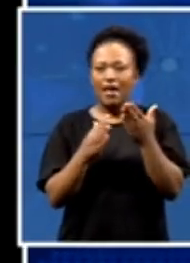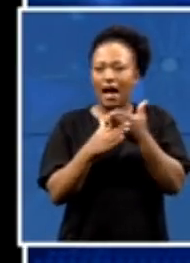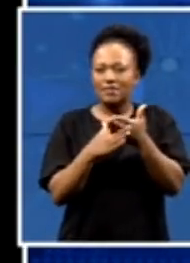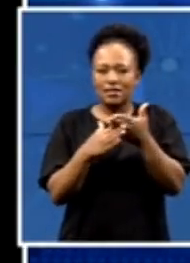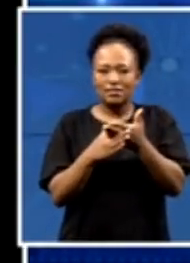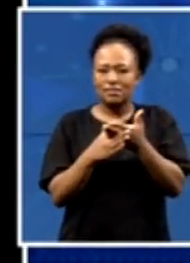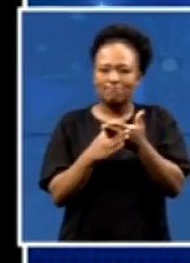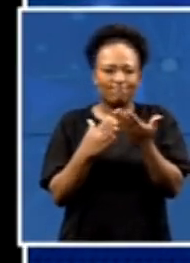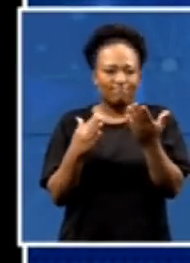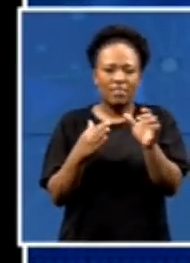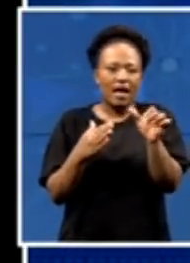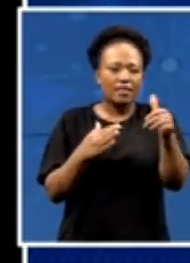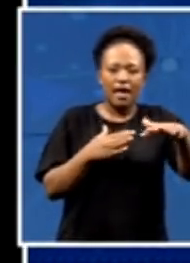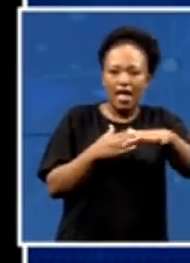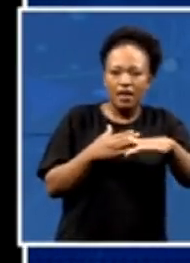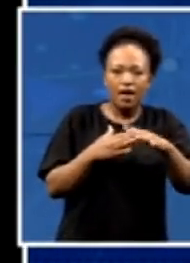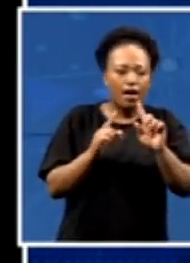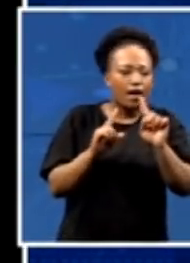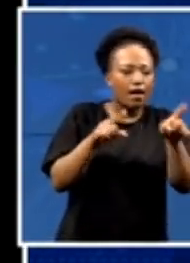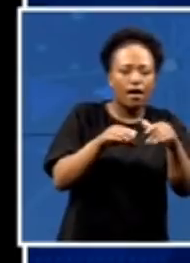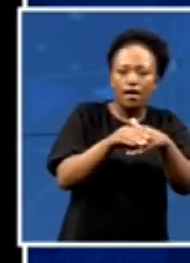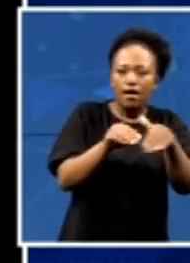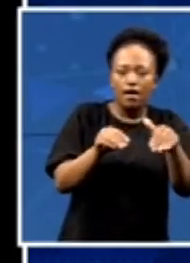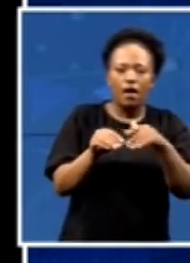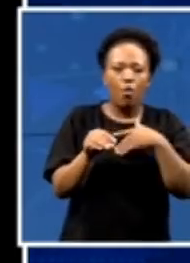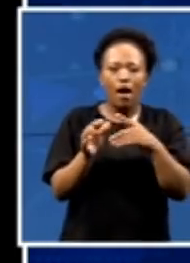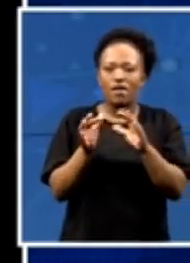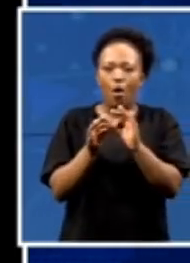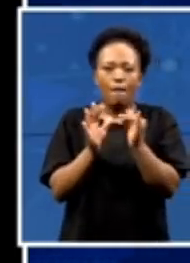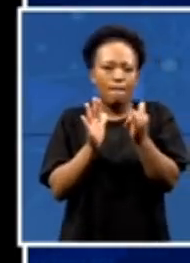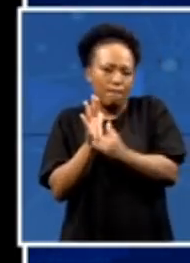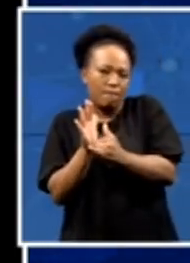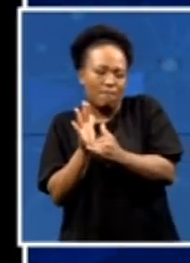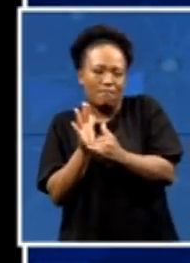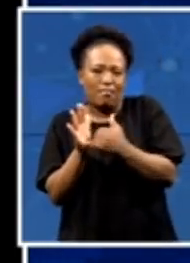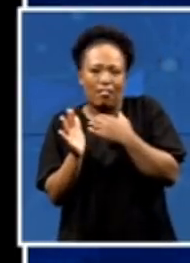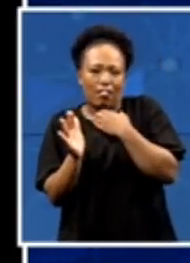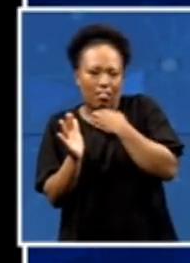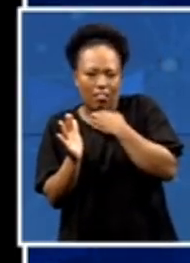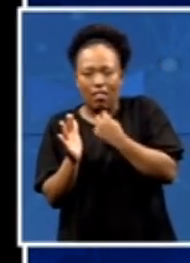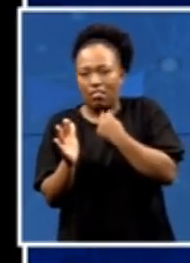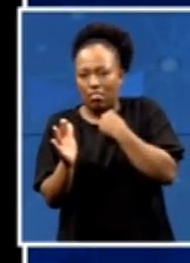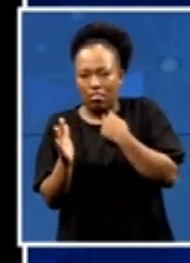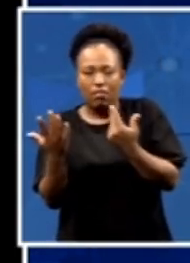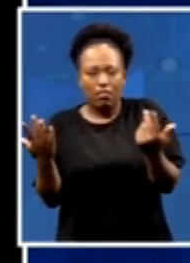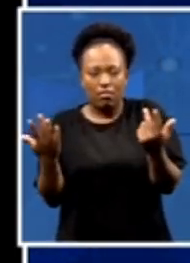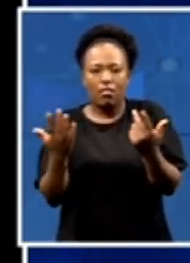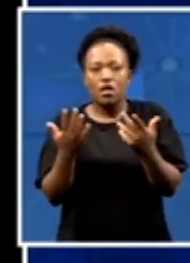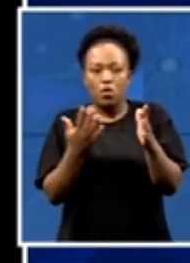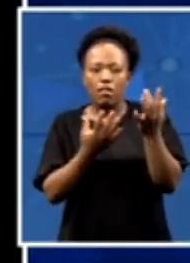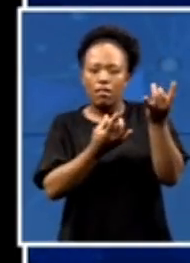because he's also been locked out. So he will try to ensure that they give us information after